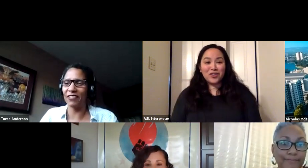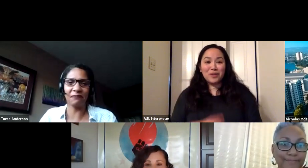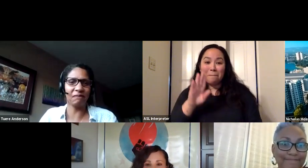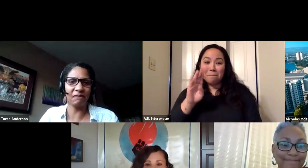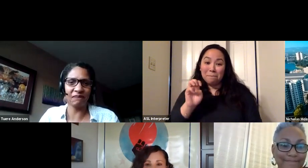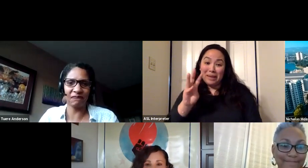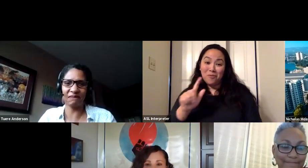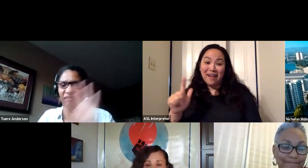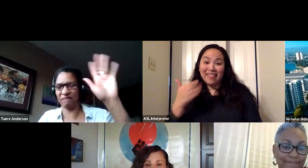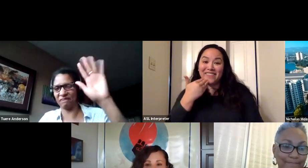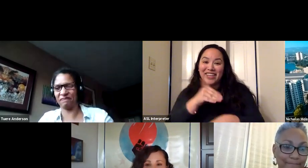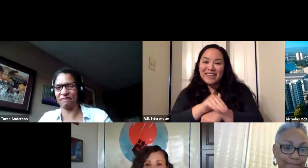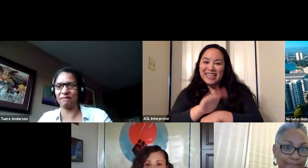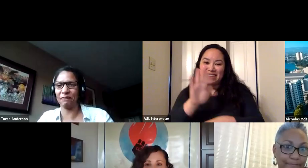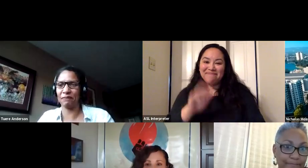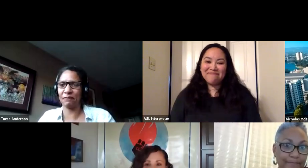Have a good evening.